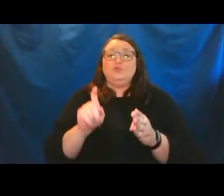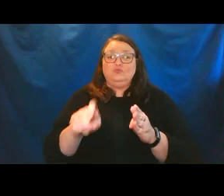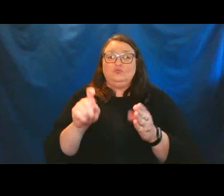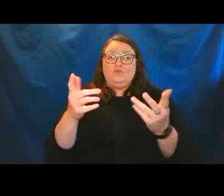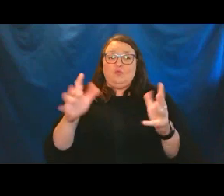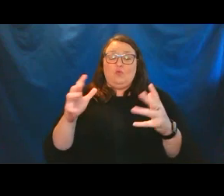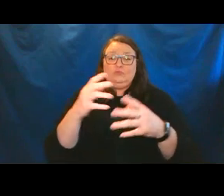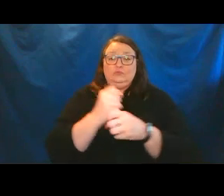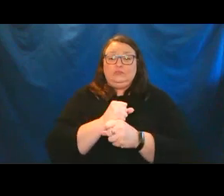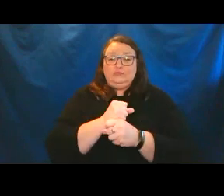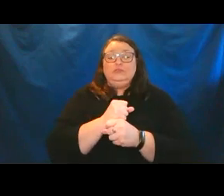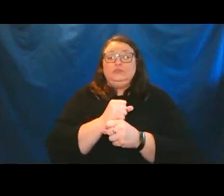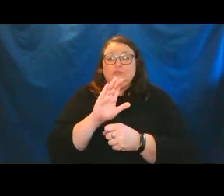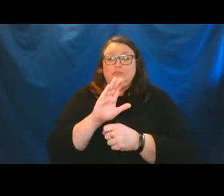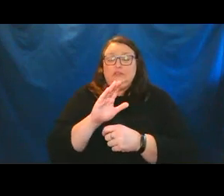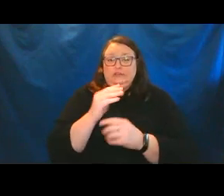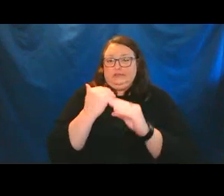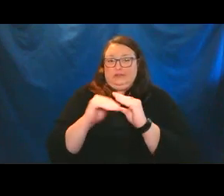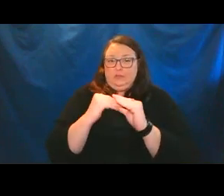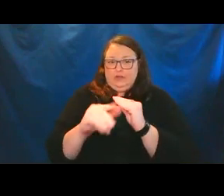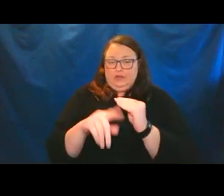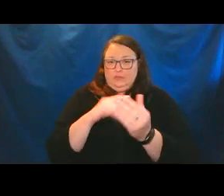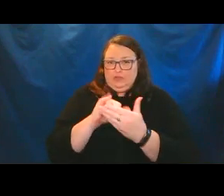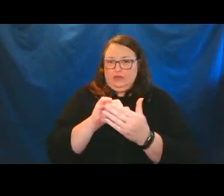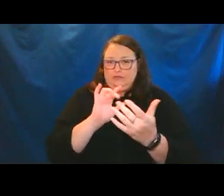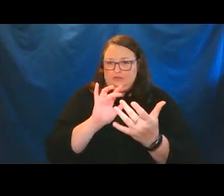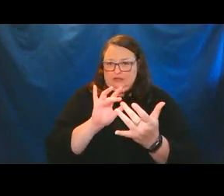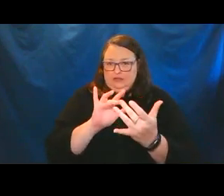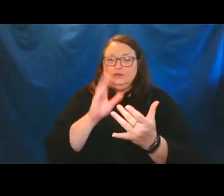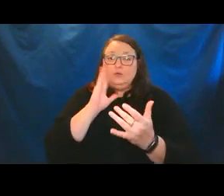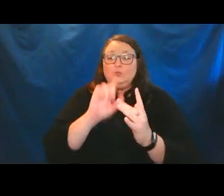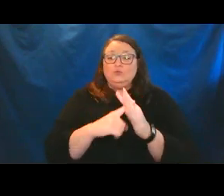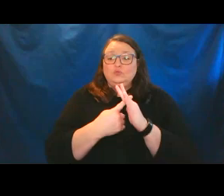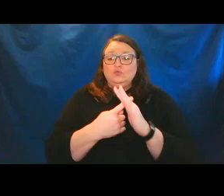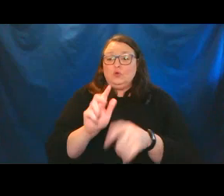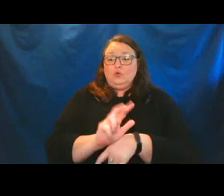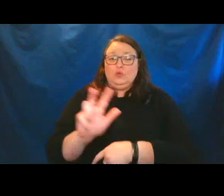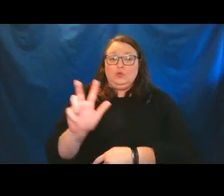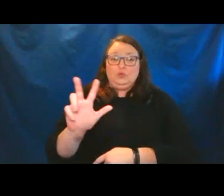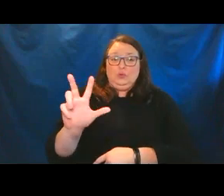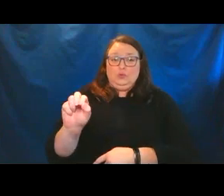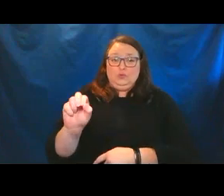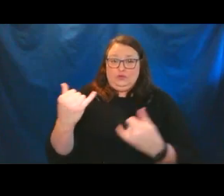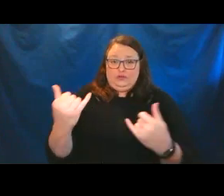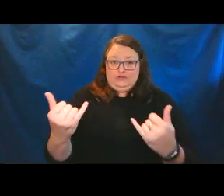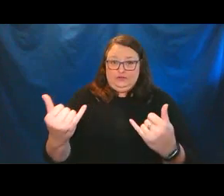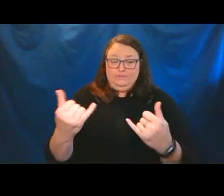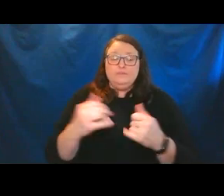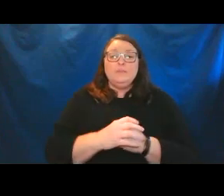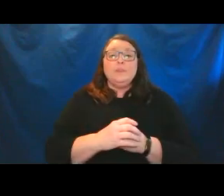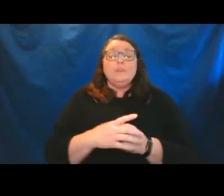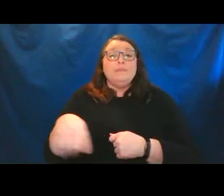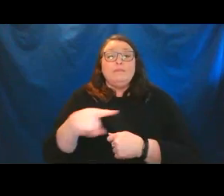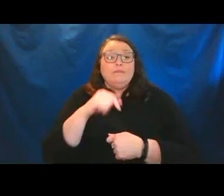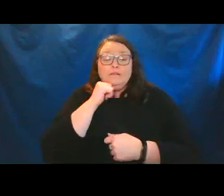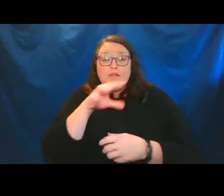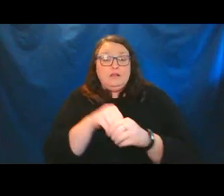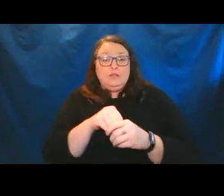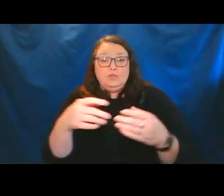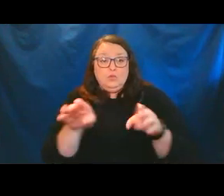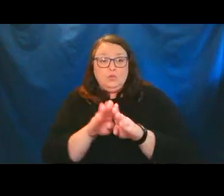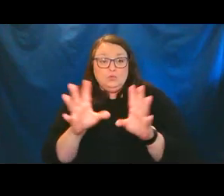their inbox. And so that'll get going at 3:30 today. And for those who are not in the closed session,